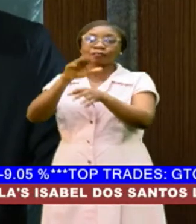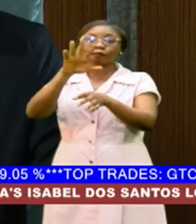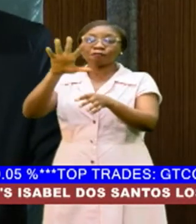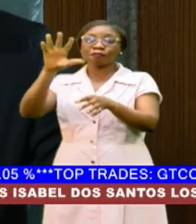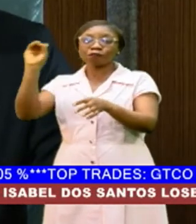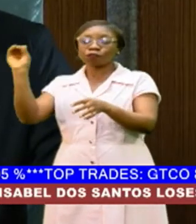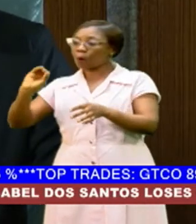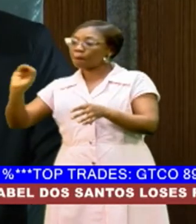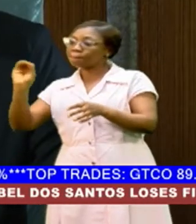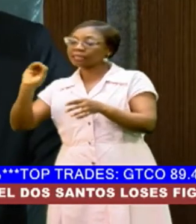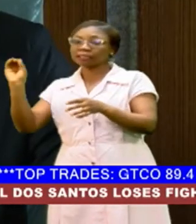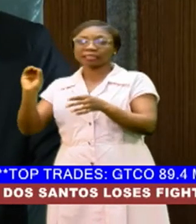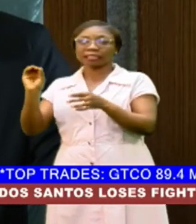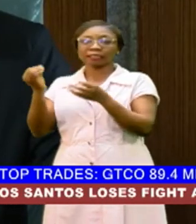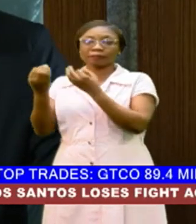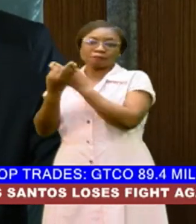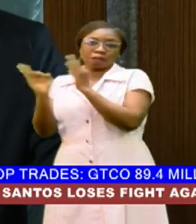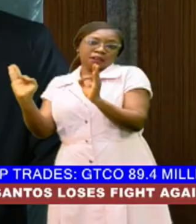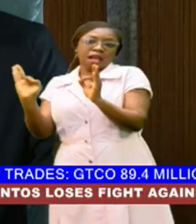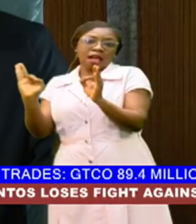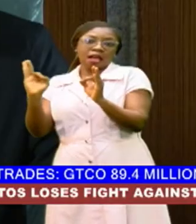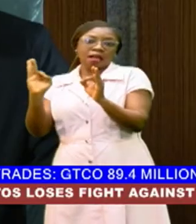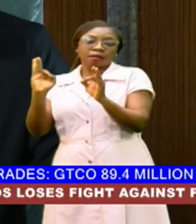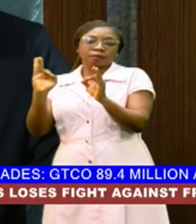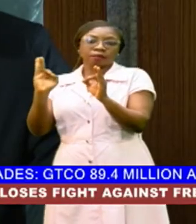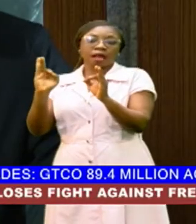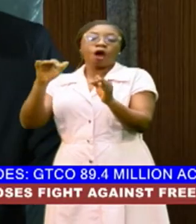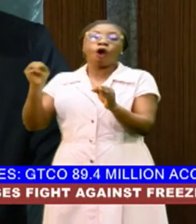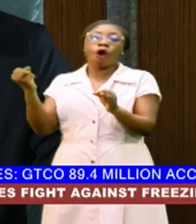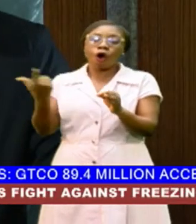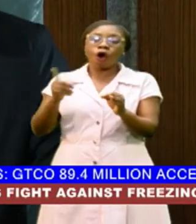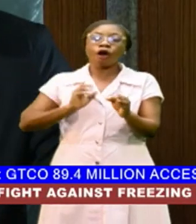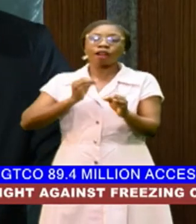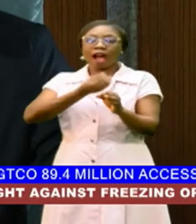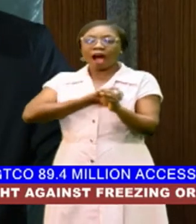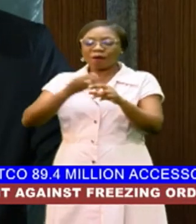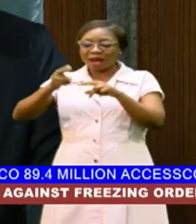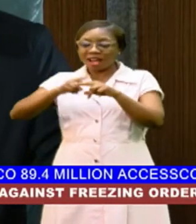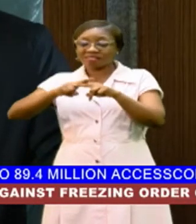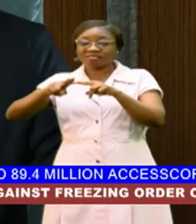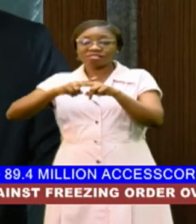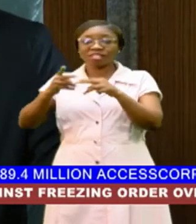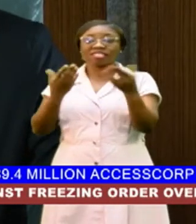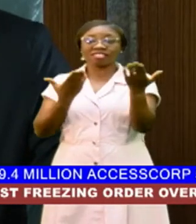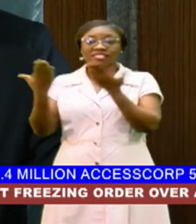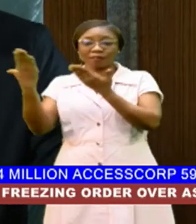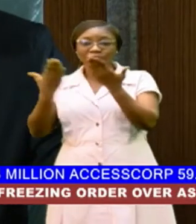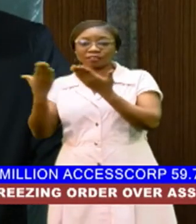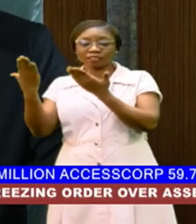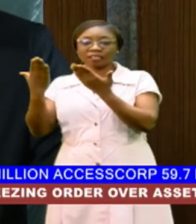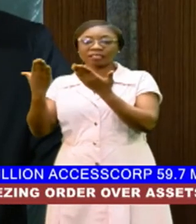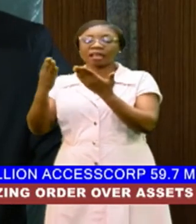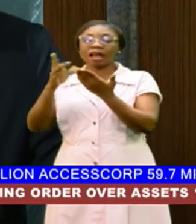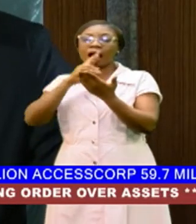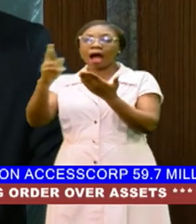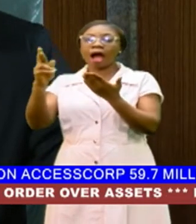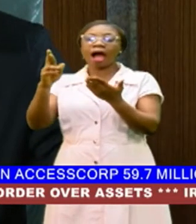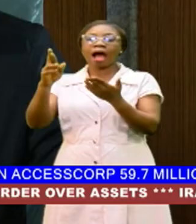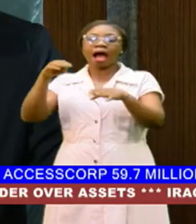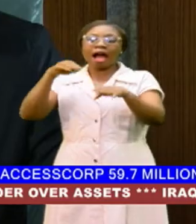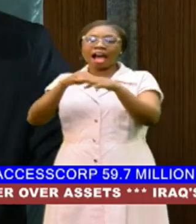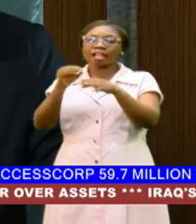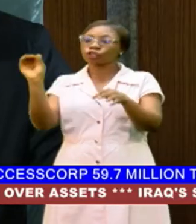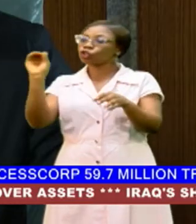discount of current cost, and all our train services on the routes the trains currently serve at zero